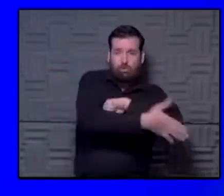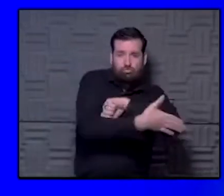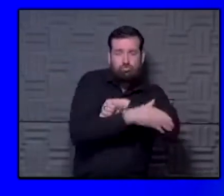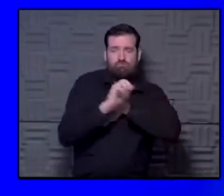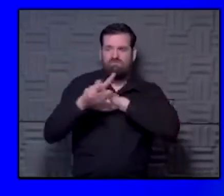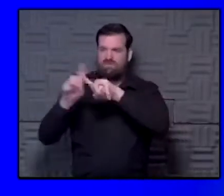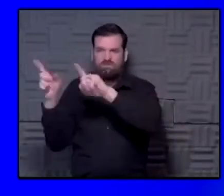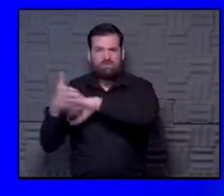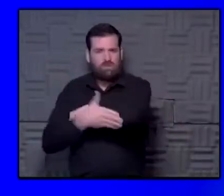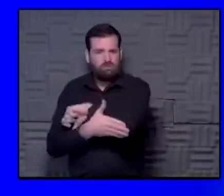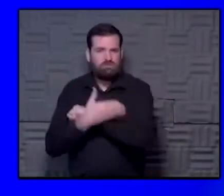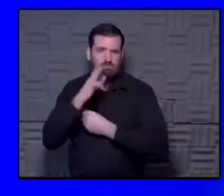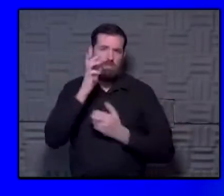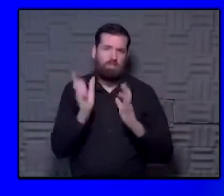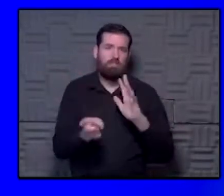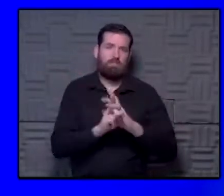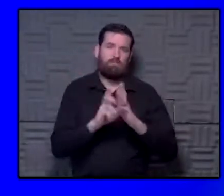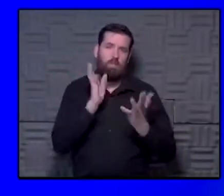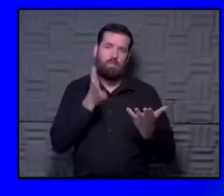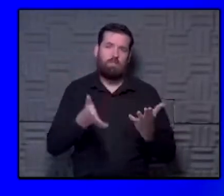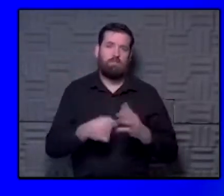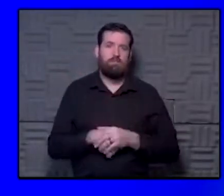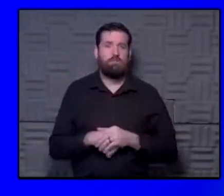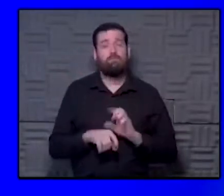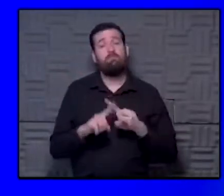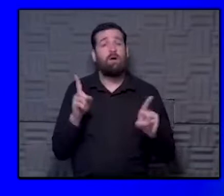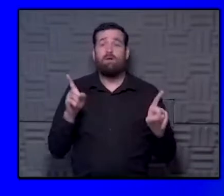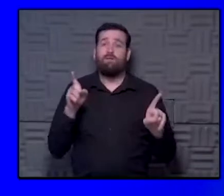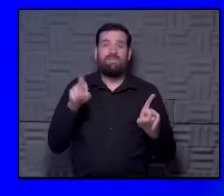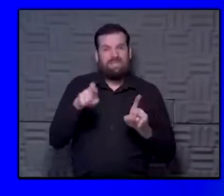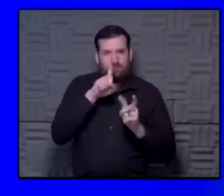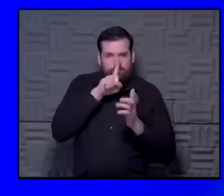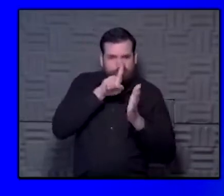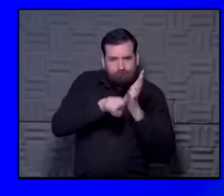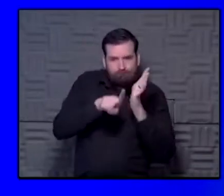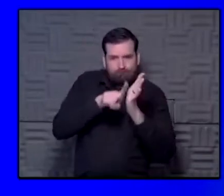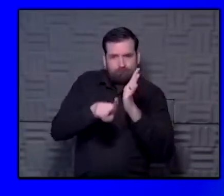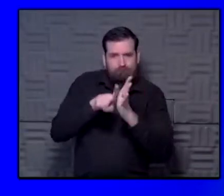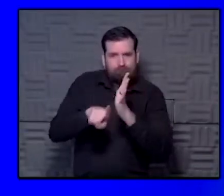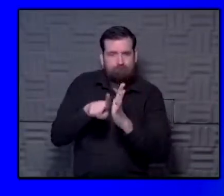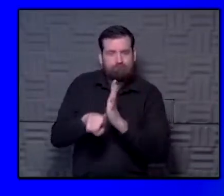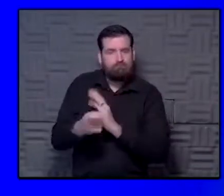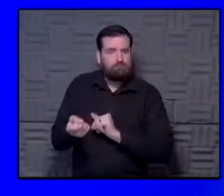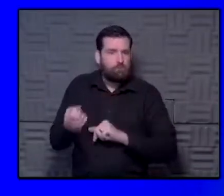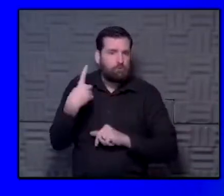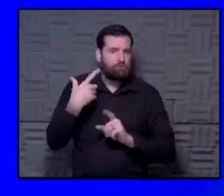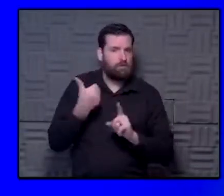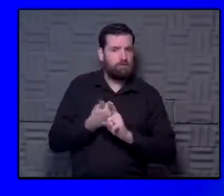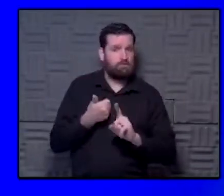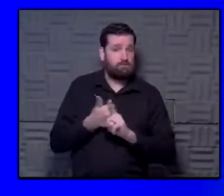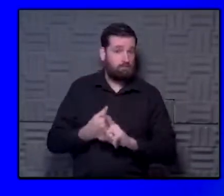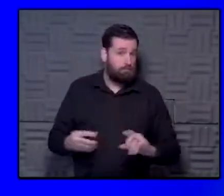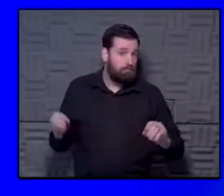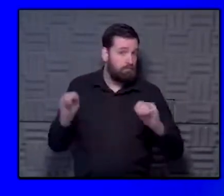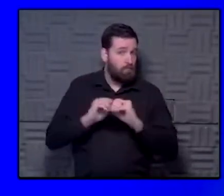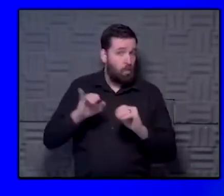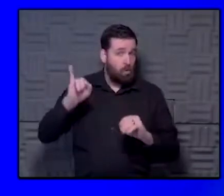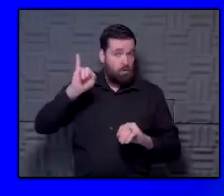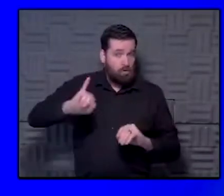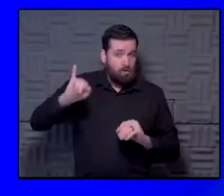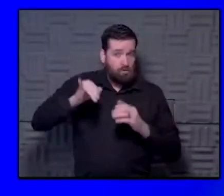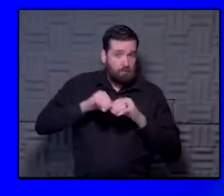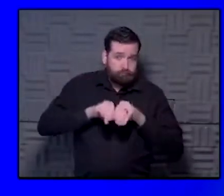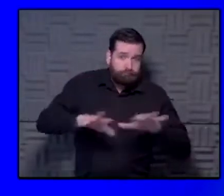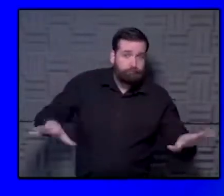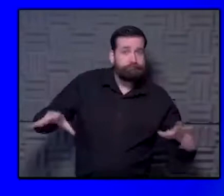is arising. But we still need to fully vet them and understand, are they really more infectious? Is this a behavioral